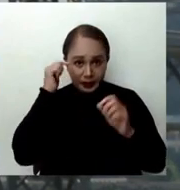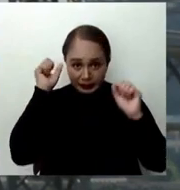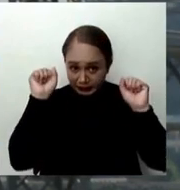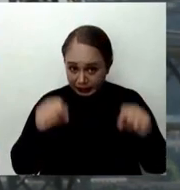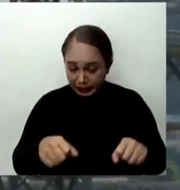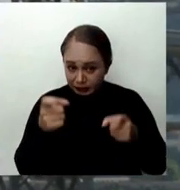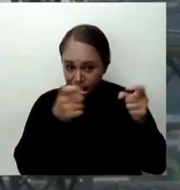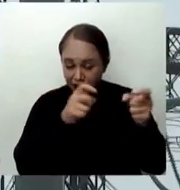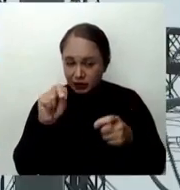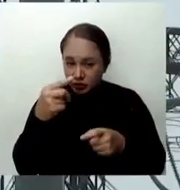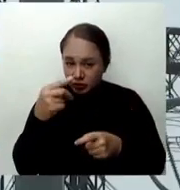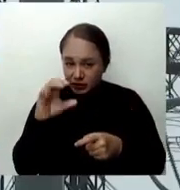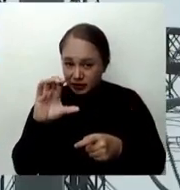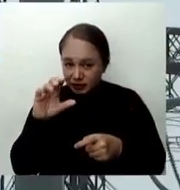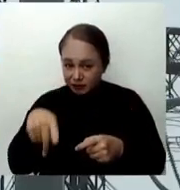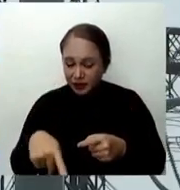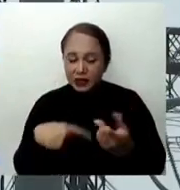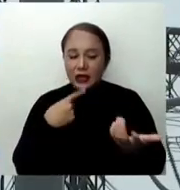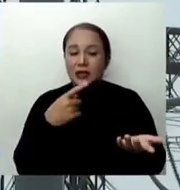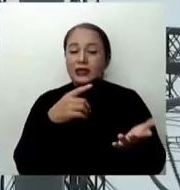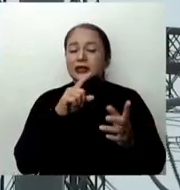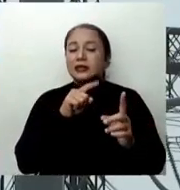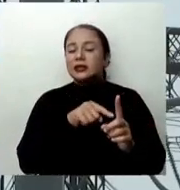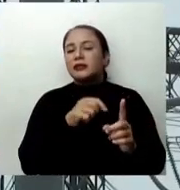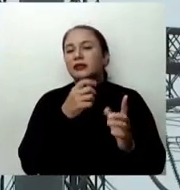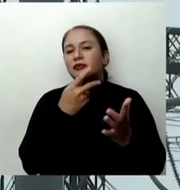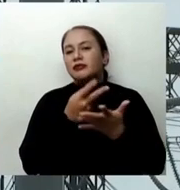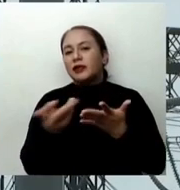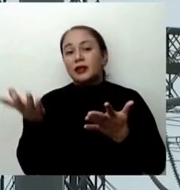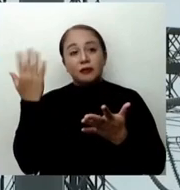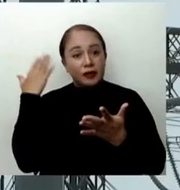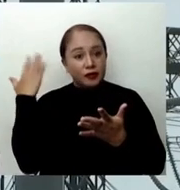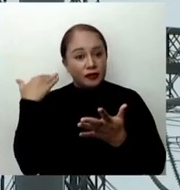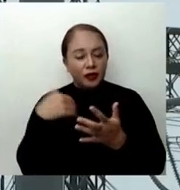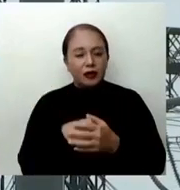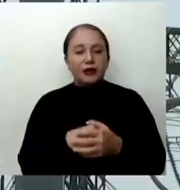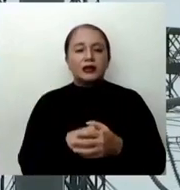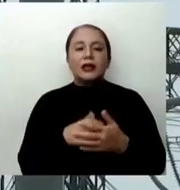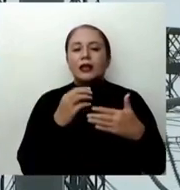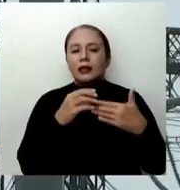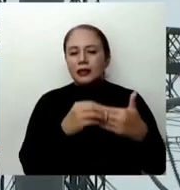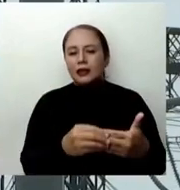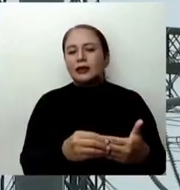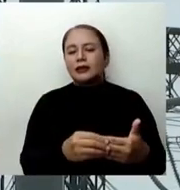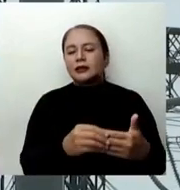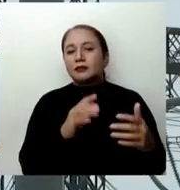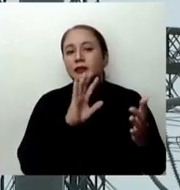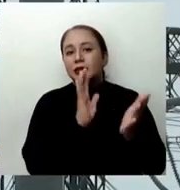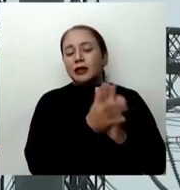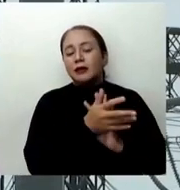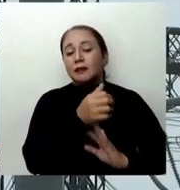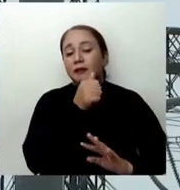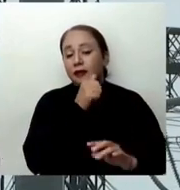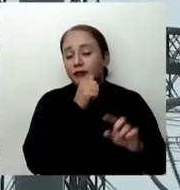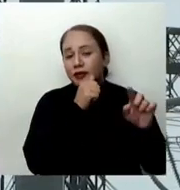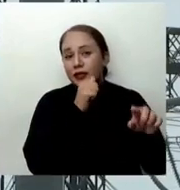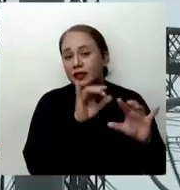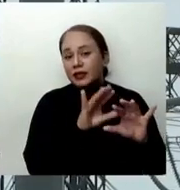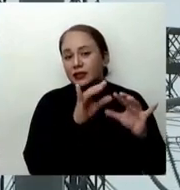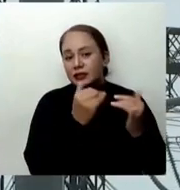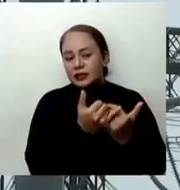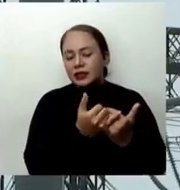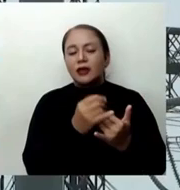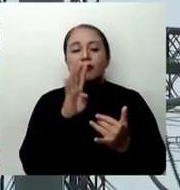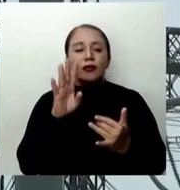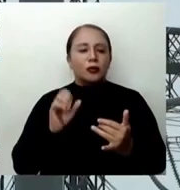NGCP, saying the state's failure in the past even led to the privatization of the agency. At least four senators